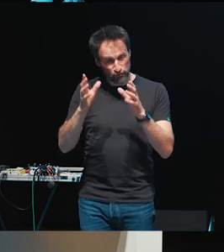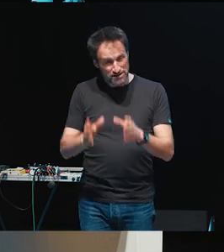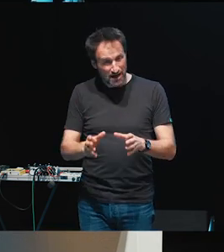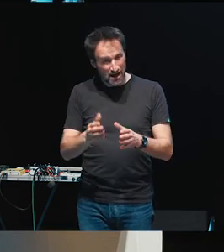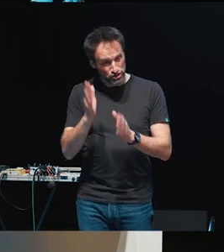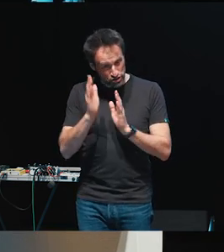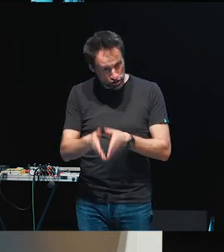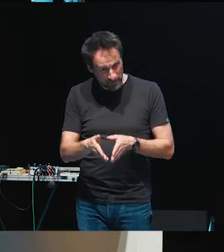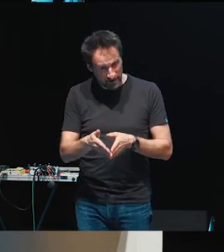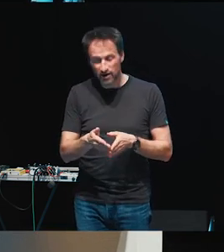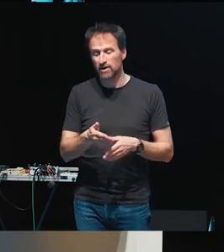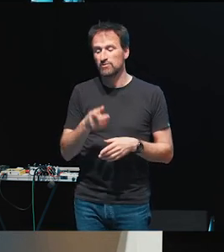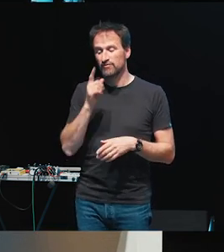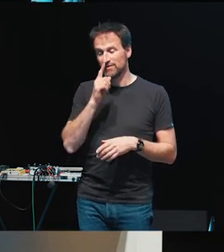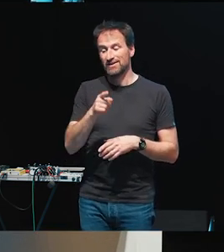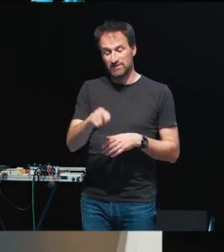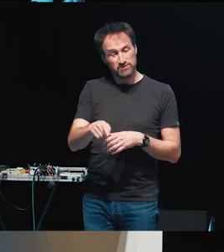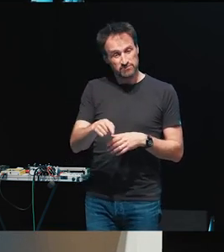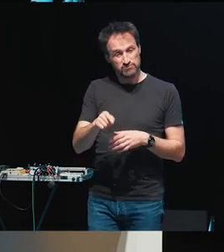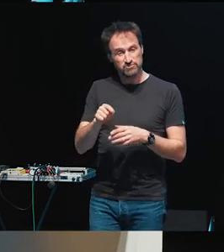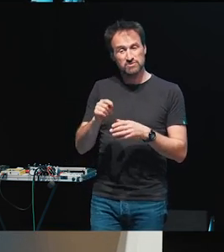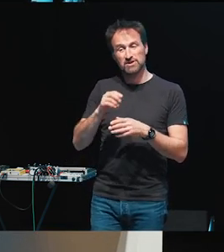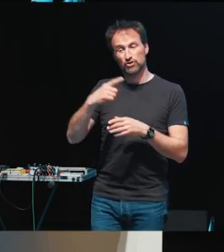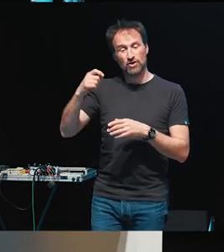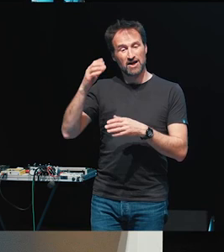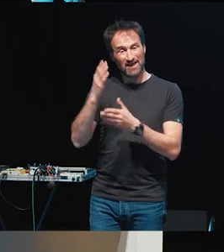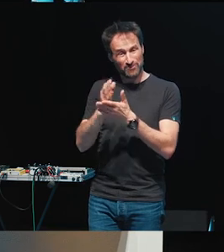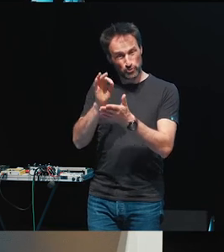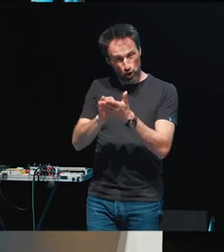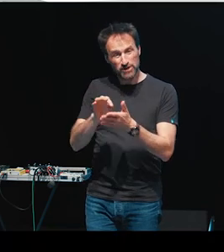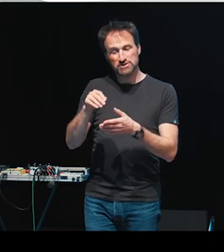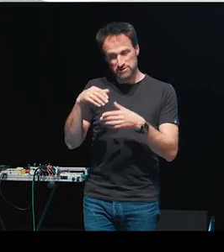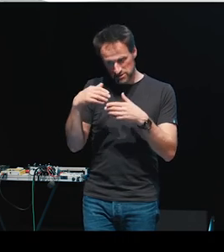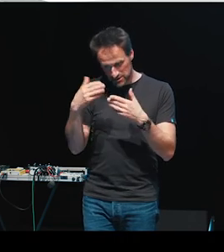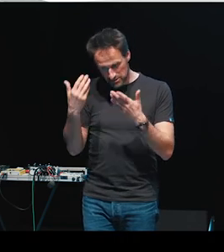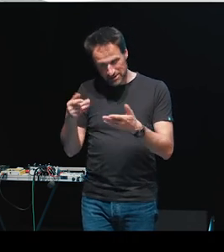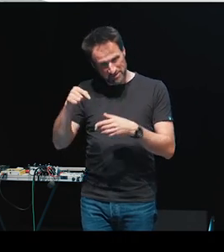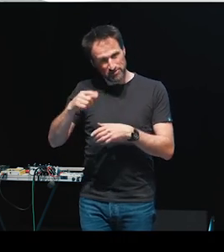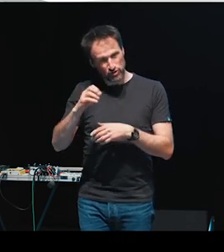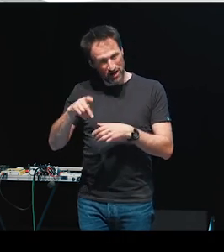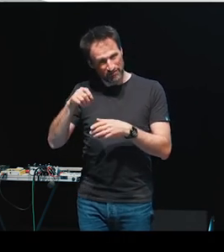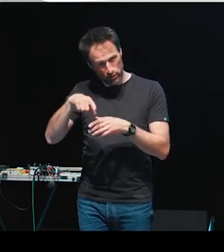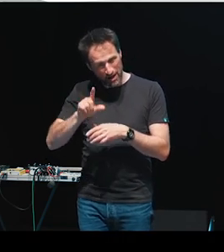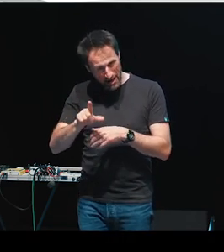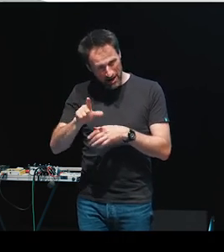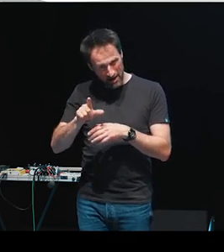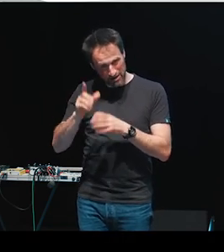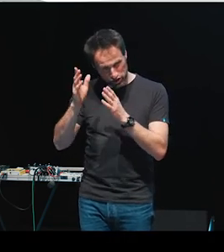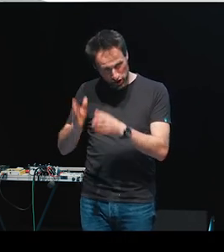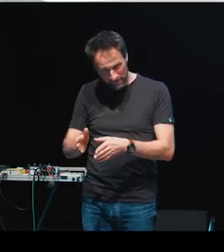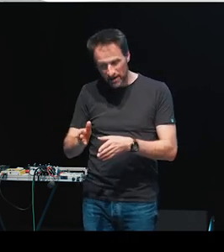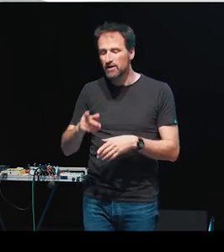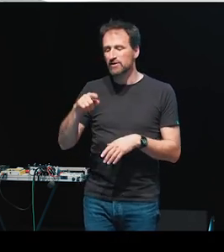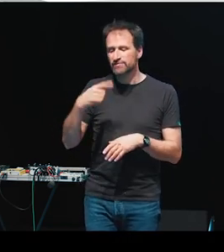And if those REST endpoints return additional data that wasn't requested by GraphQL, it's going to be trimmed down to the slim GraphQL response. And it's